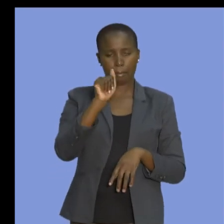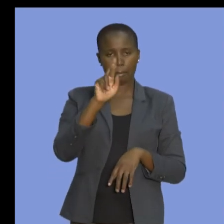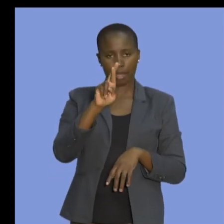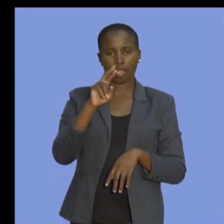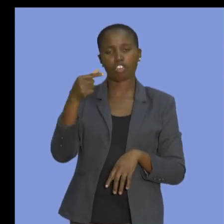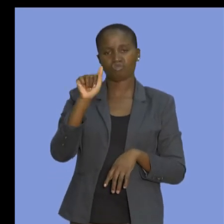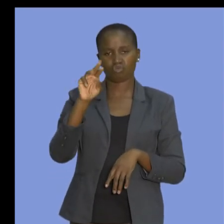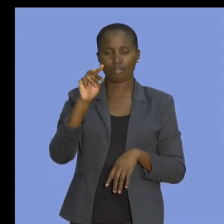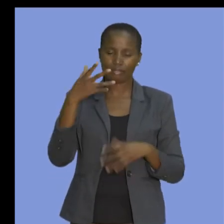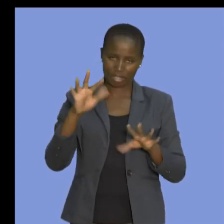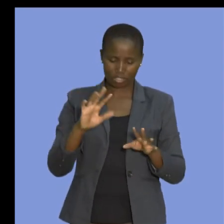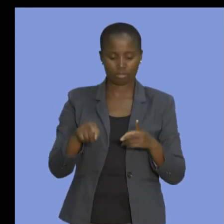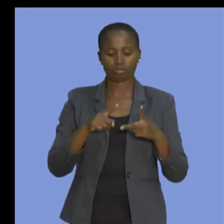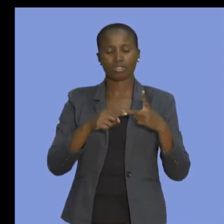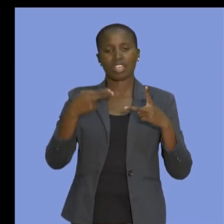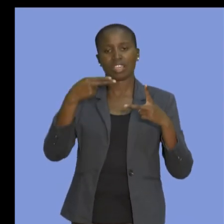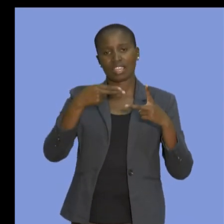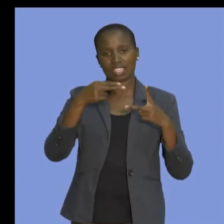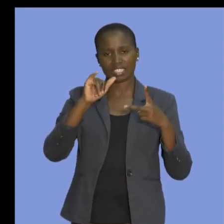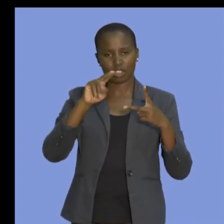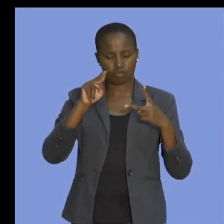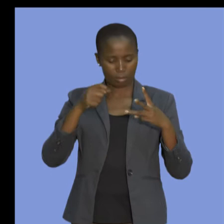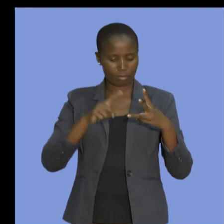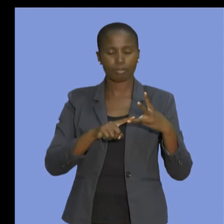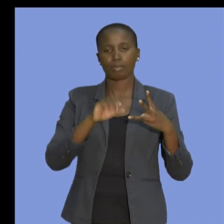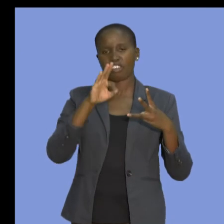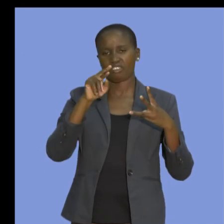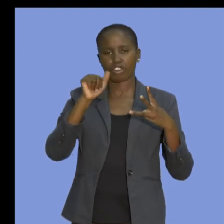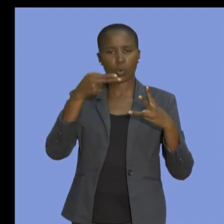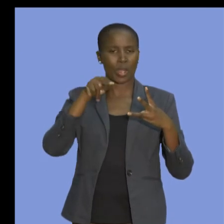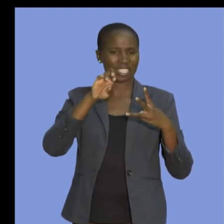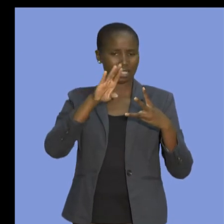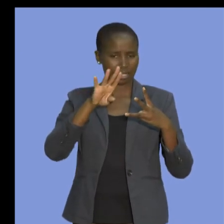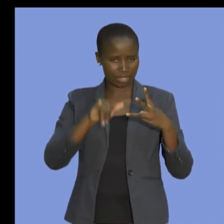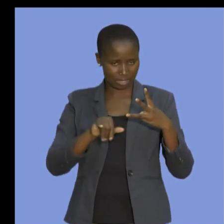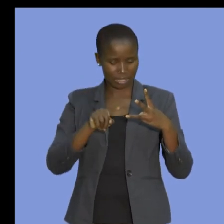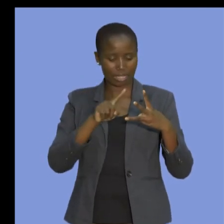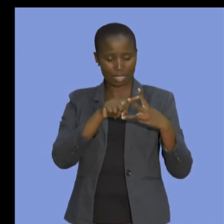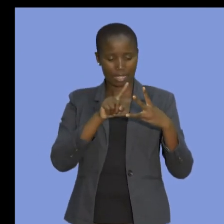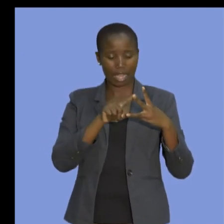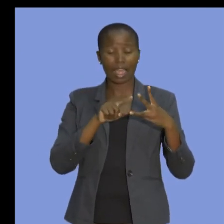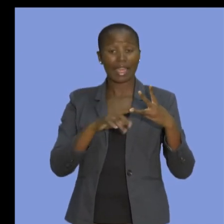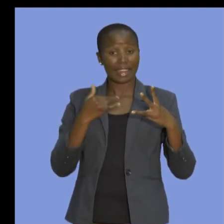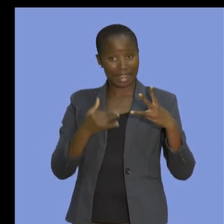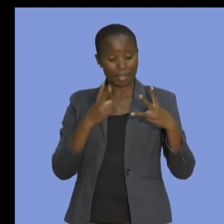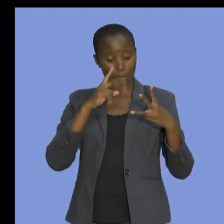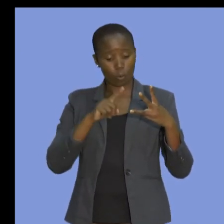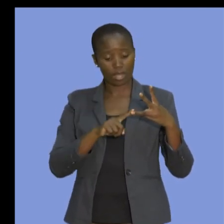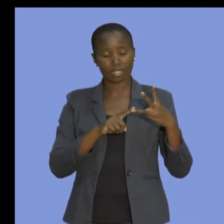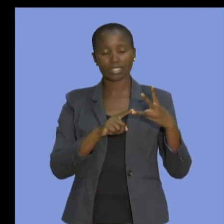at histogram. Now we're going to look at the frequency polygon.